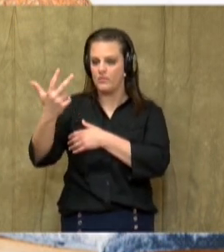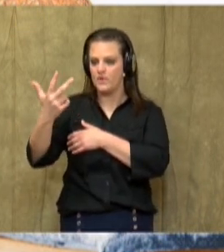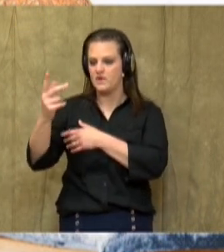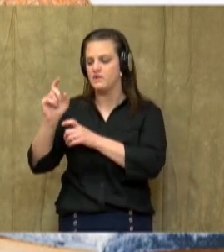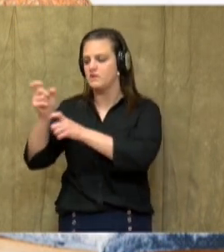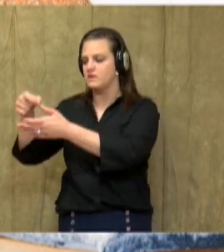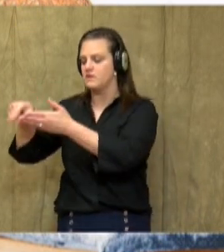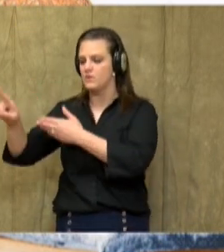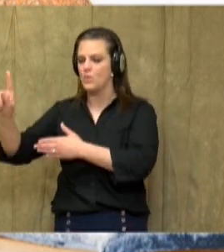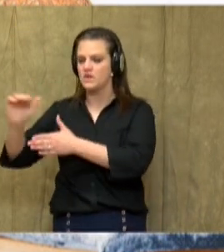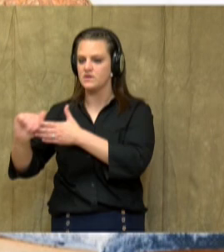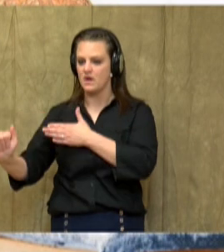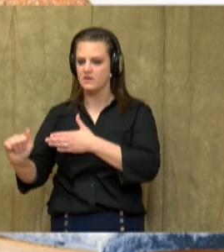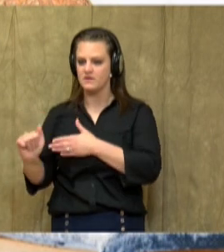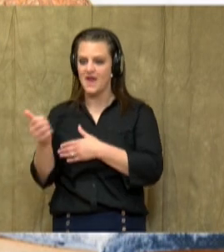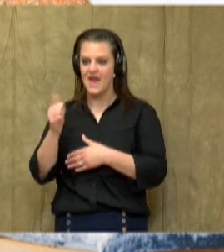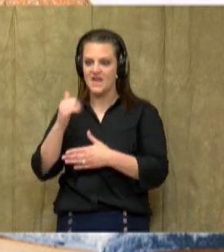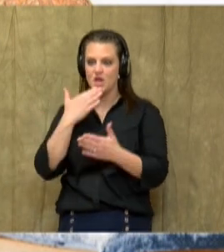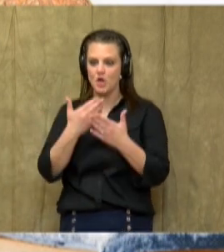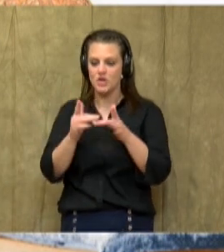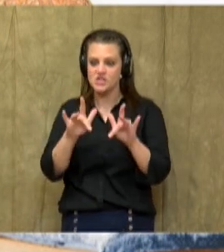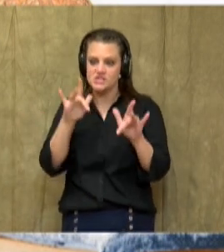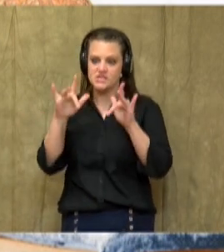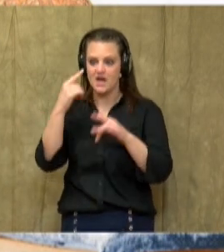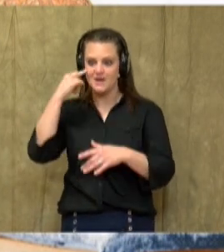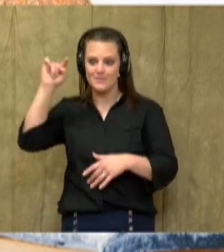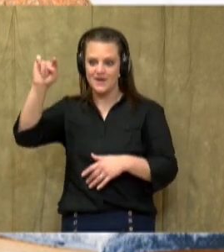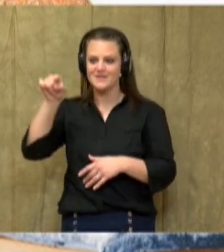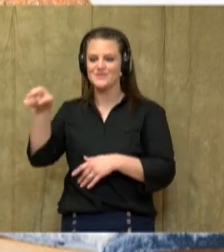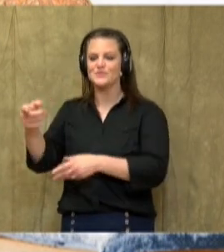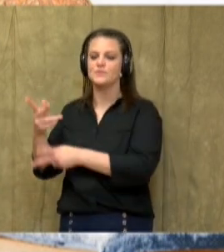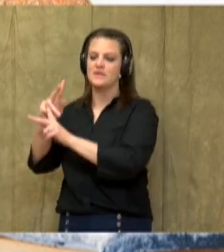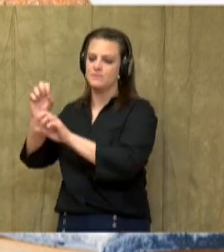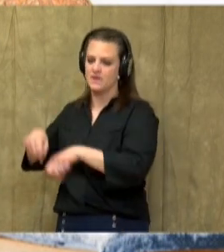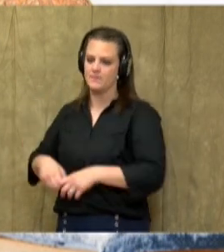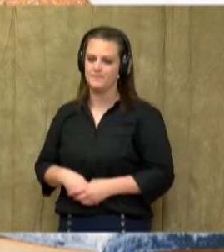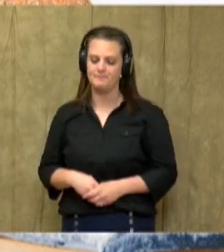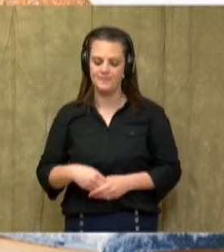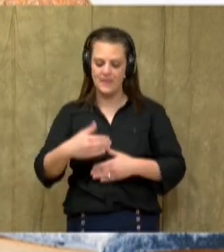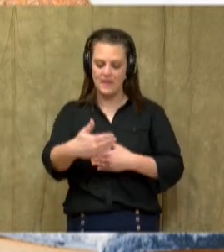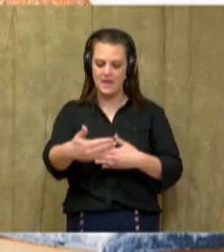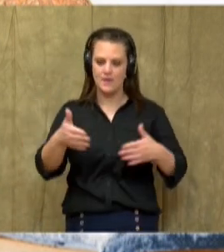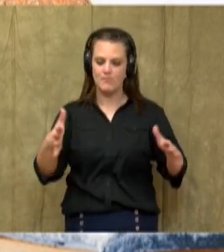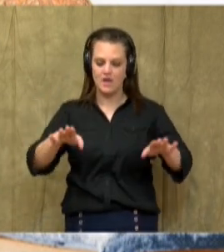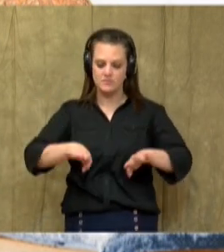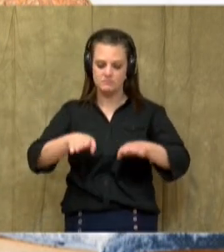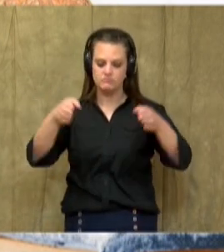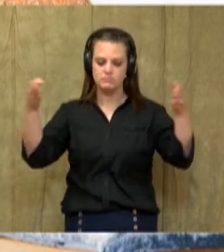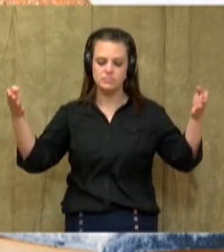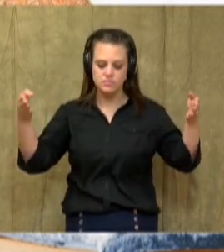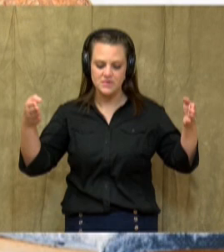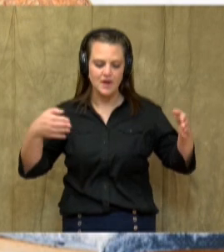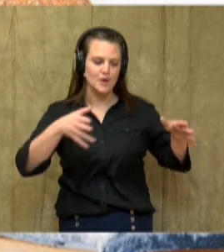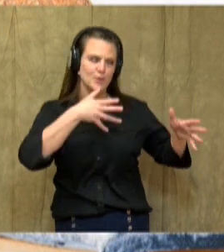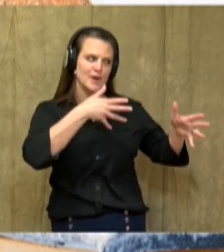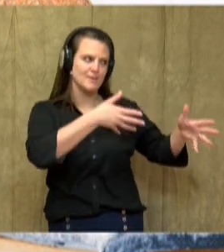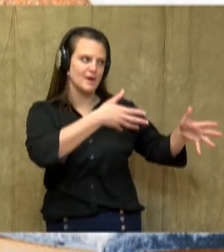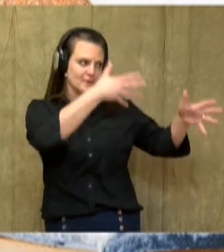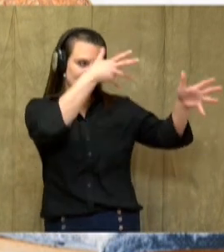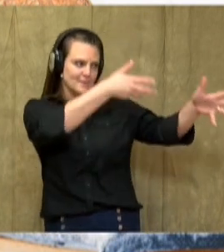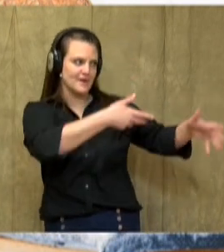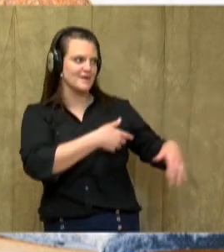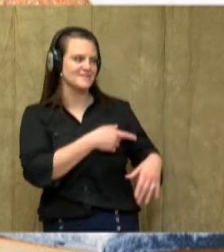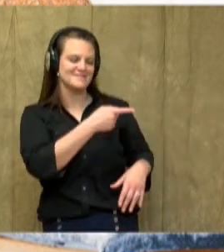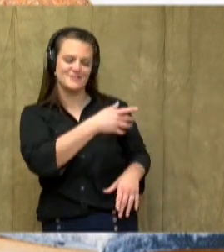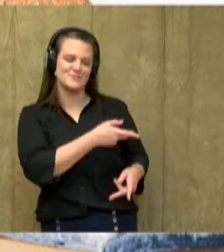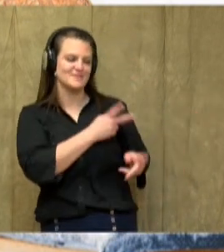can keep any good pennies you find. Grandpa Joe opened the box. You can keep the pennies, Grandpa. It's not like the